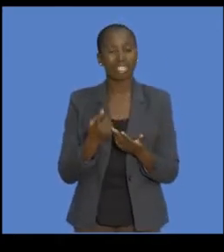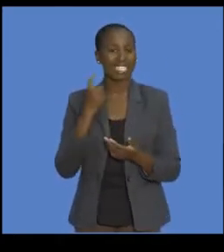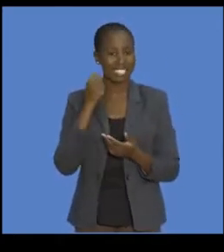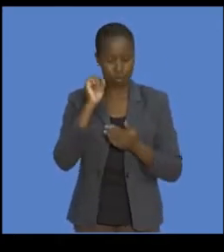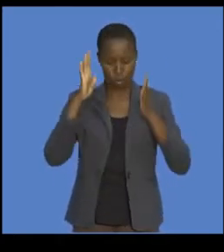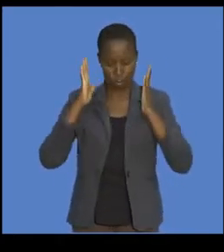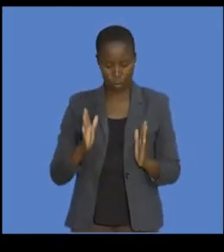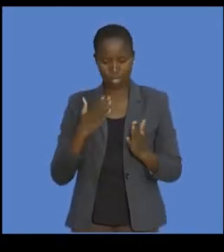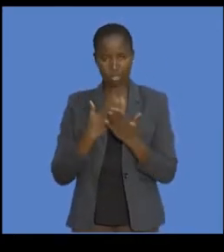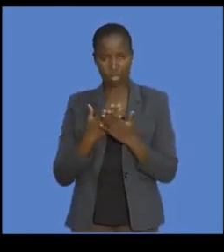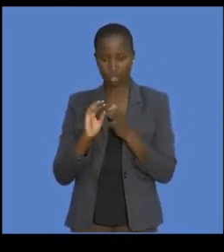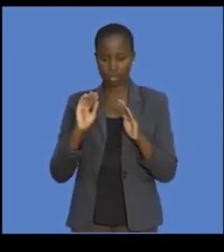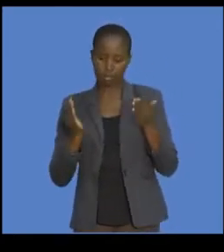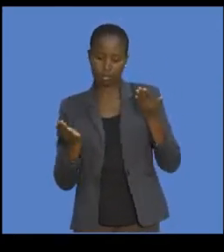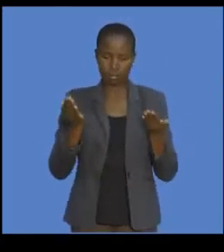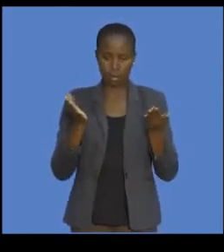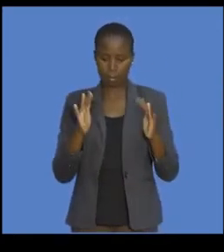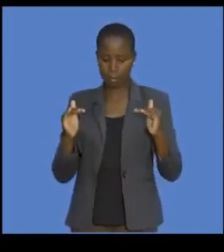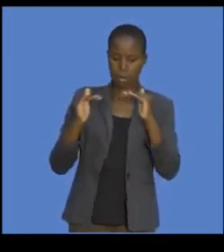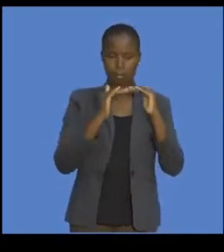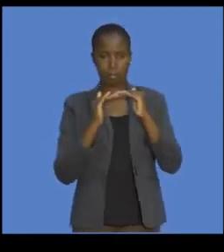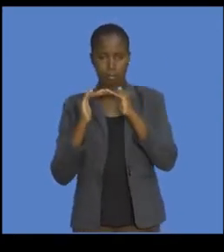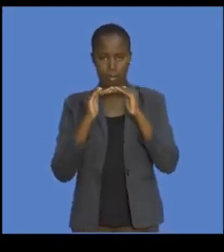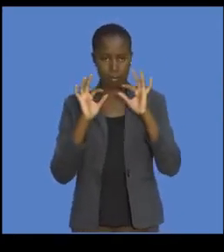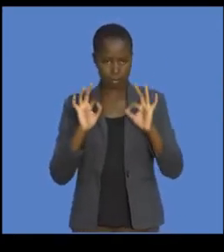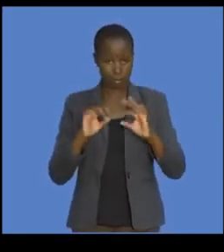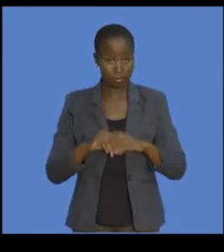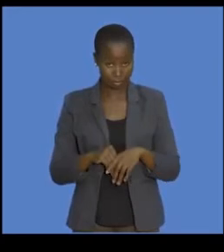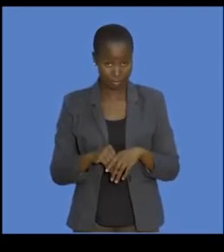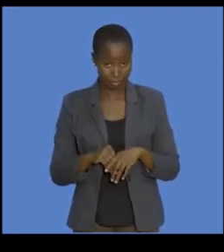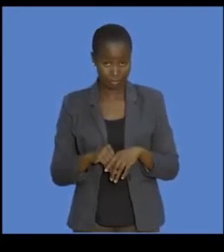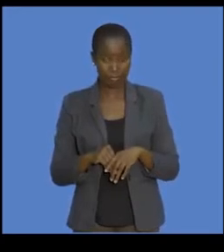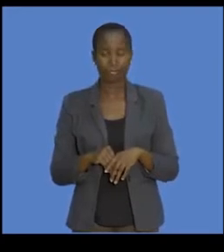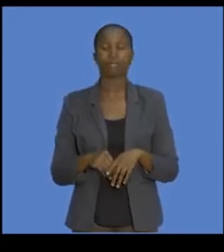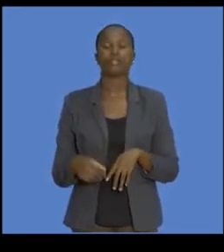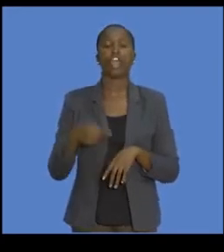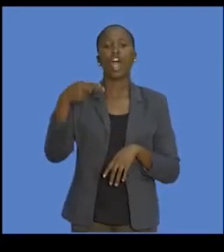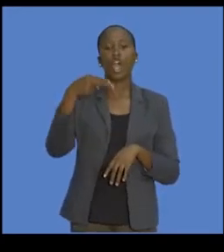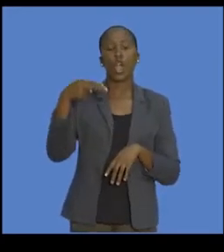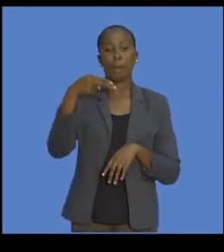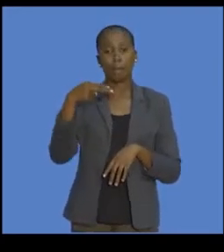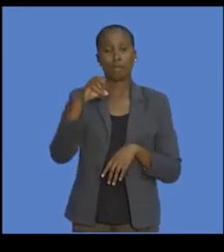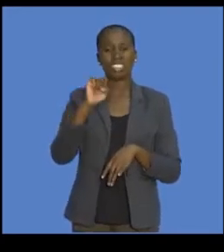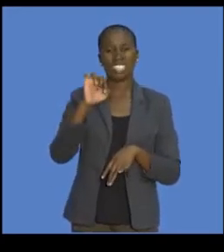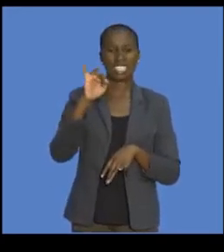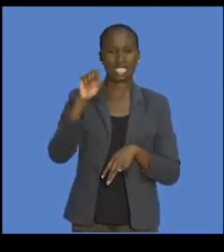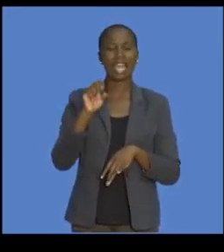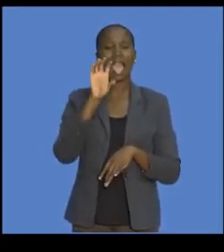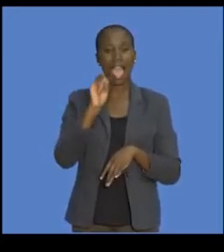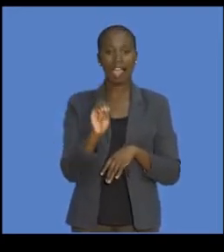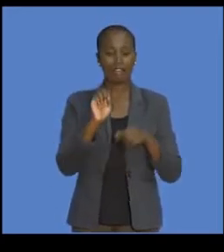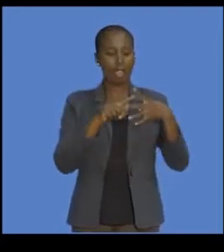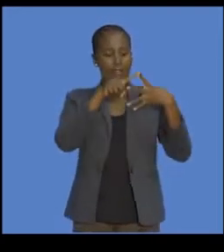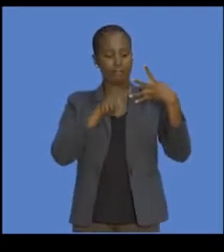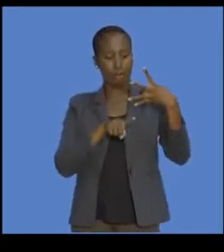to a variable. So all your homeostasis mechanisms consist of 4 separate units,